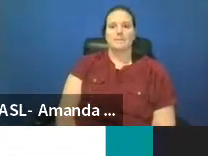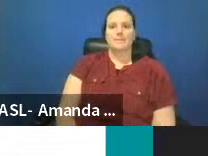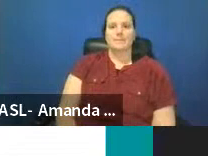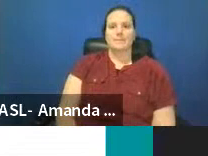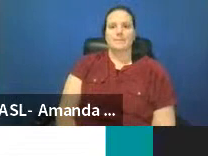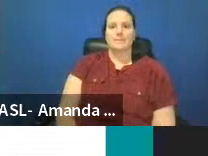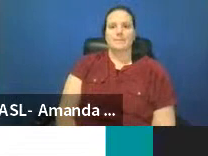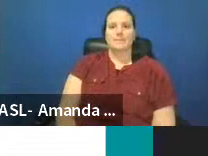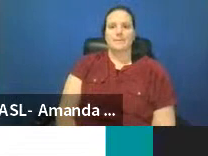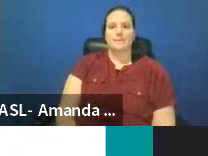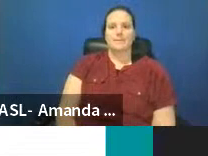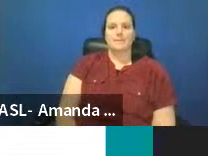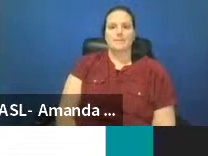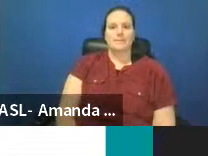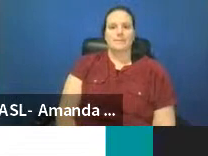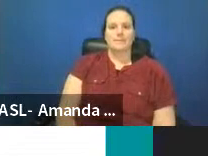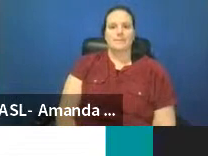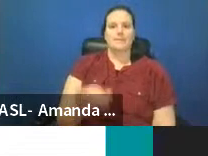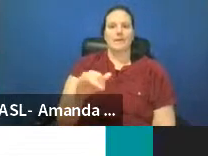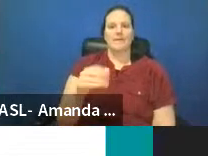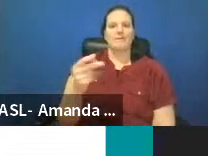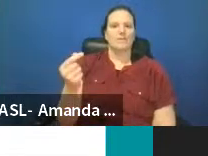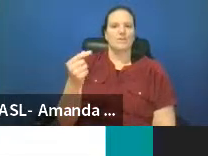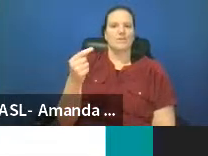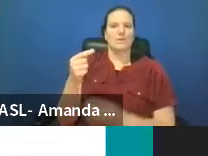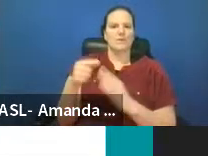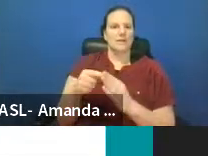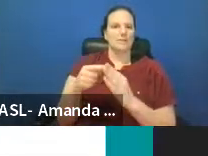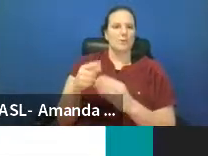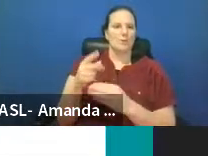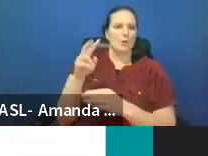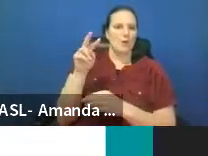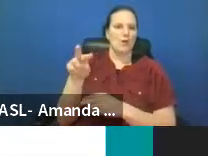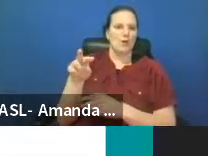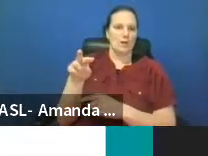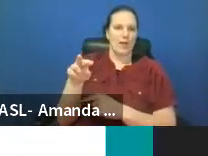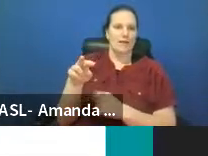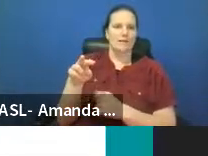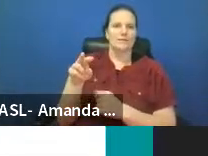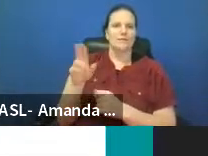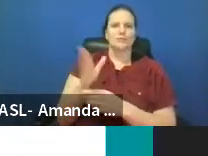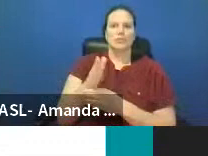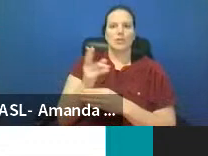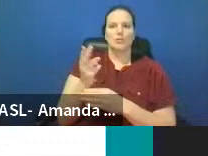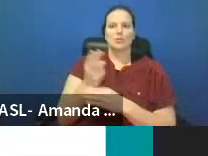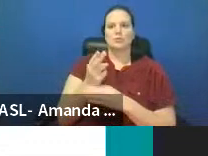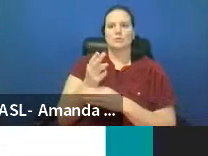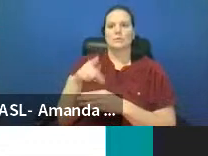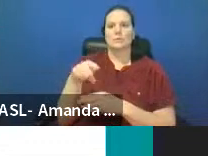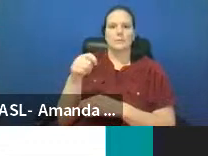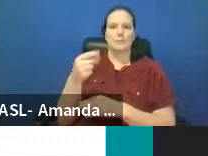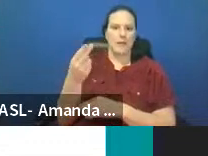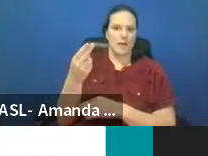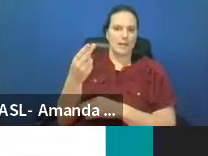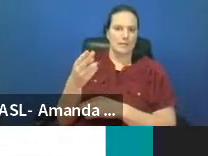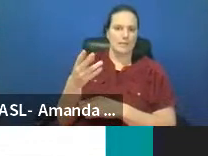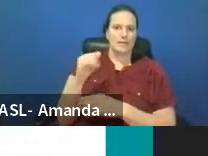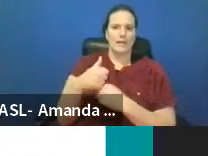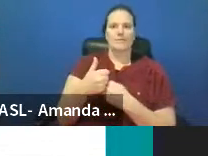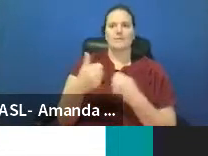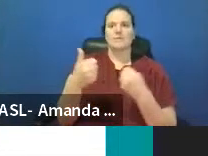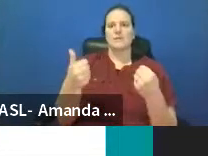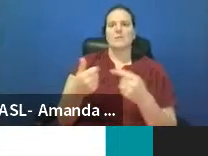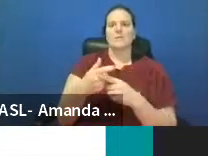So this couple examples here where we've looked at shared use paths where they are separated from